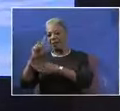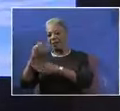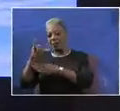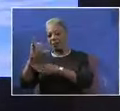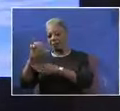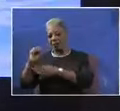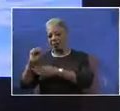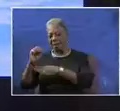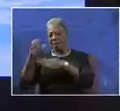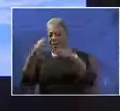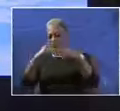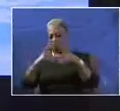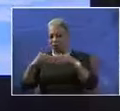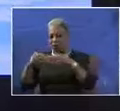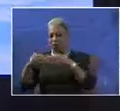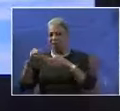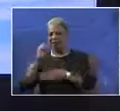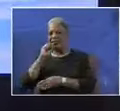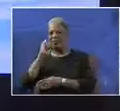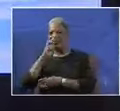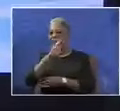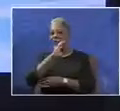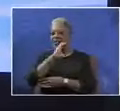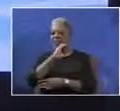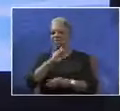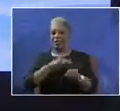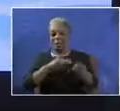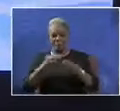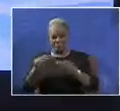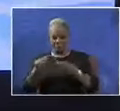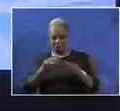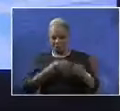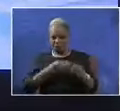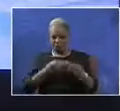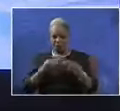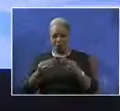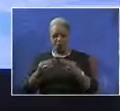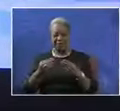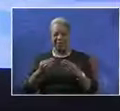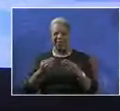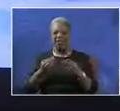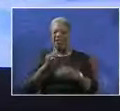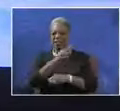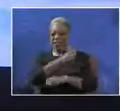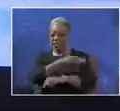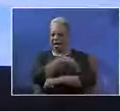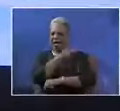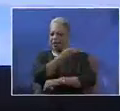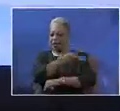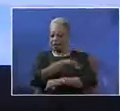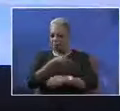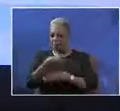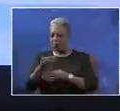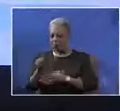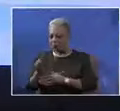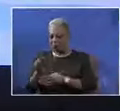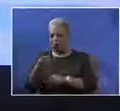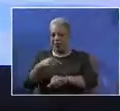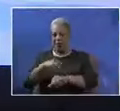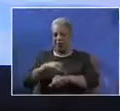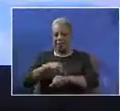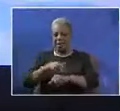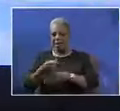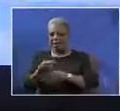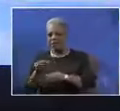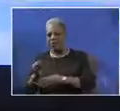Royal Senior Citizens Ministry. She's been hospitalized a few times and in the past few weeks,